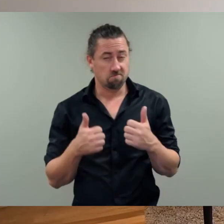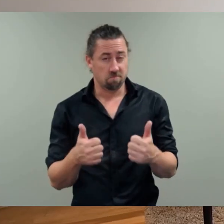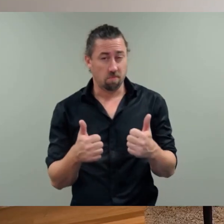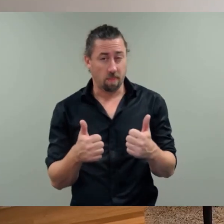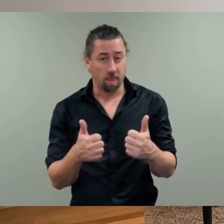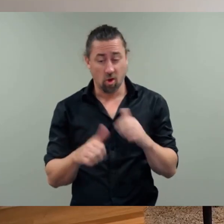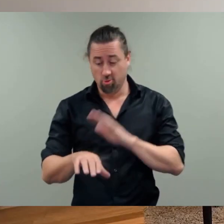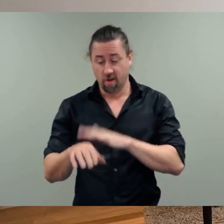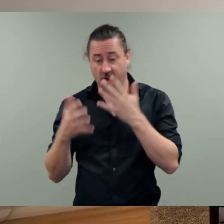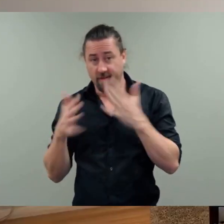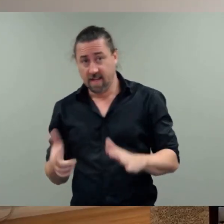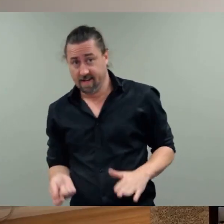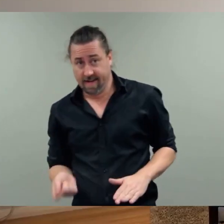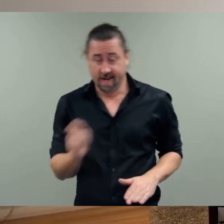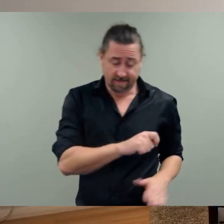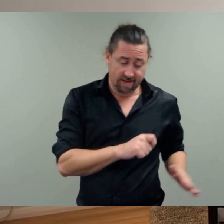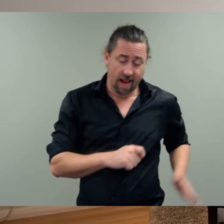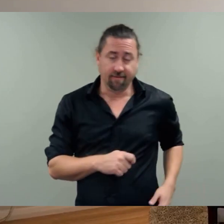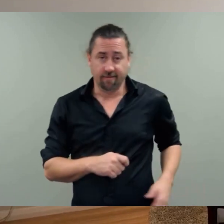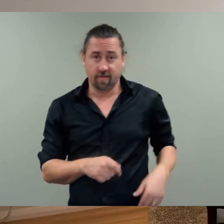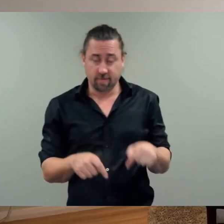Great work. Let's head over to our left side.